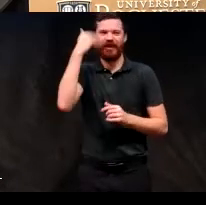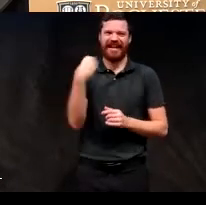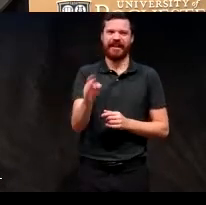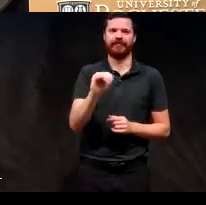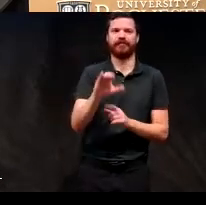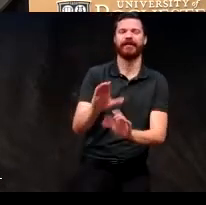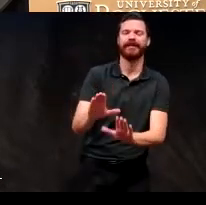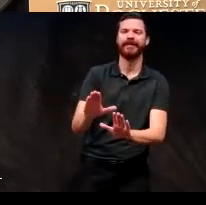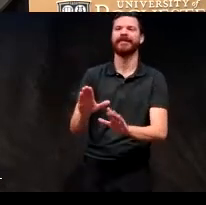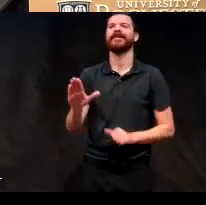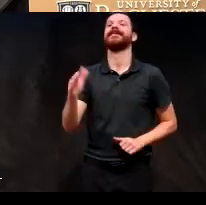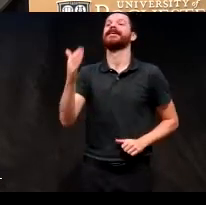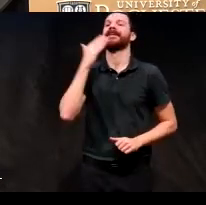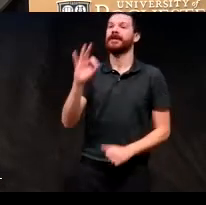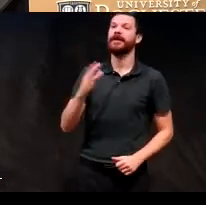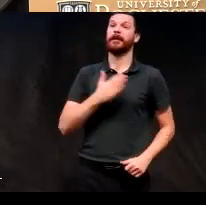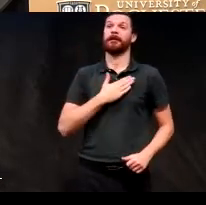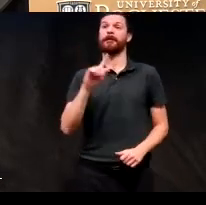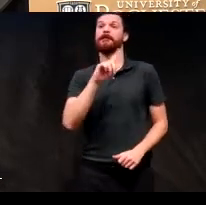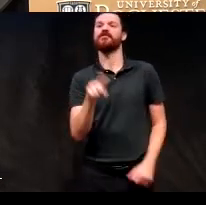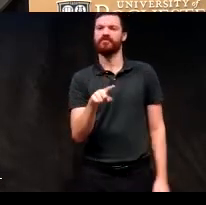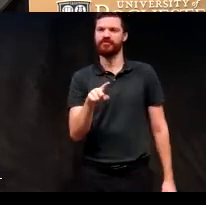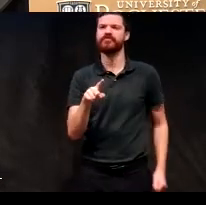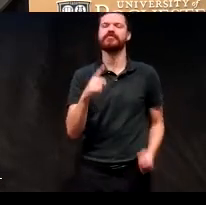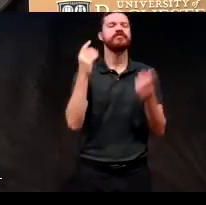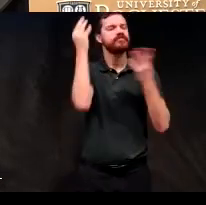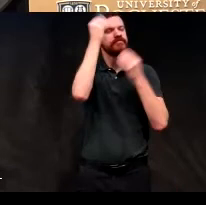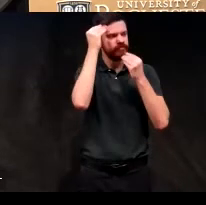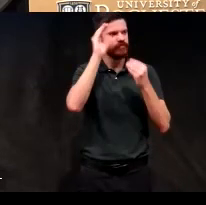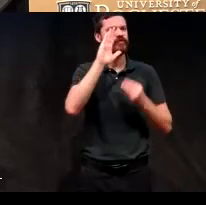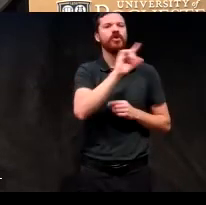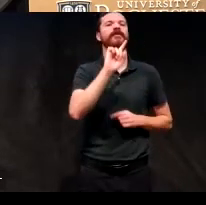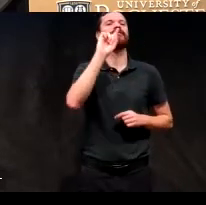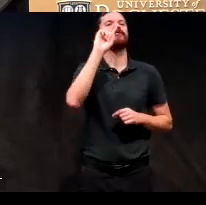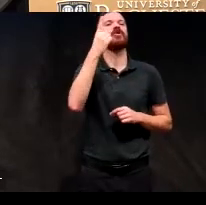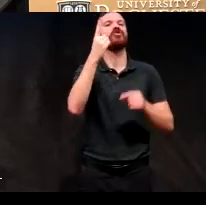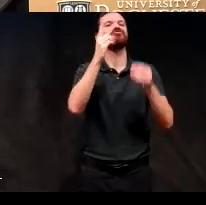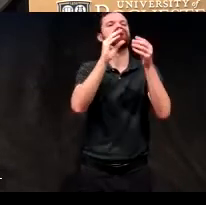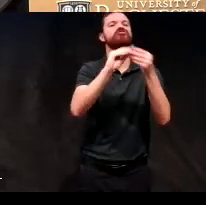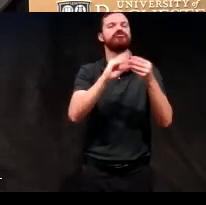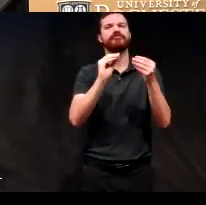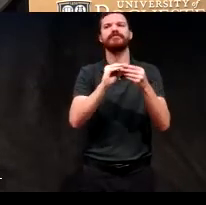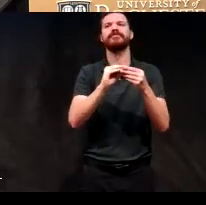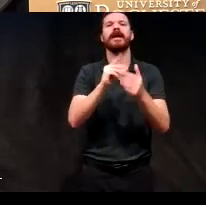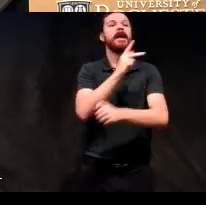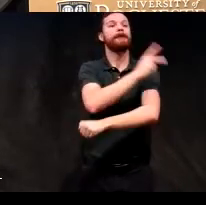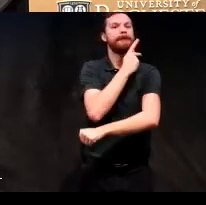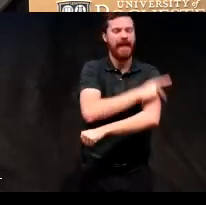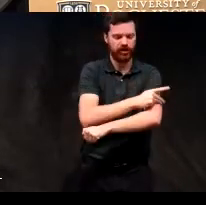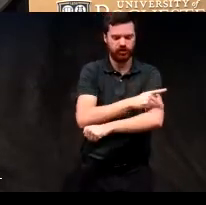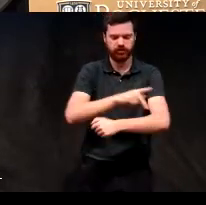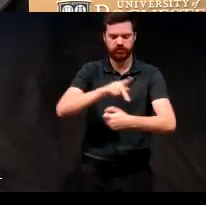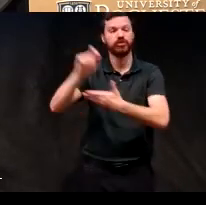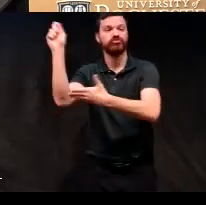Hello, thank you for that presentation. So my question, I was thinking to your kind of first vignette where you showed a patient and how she